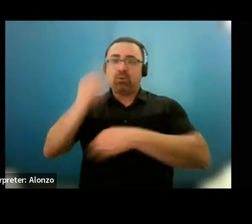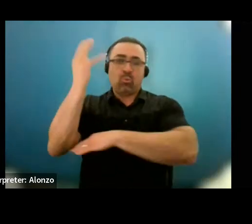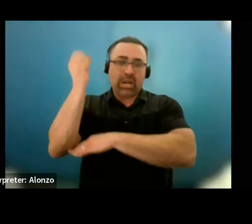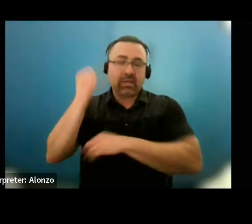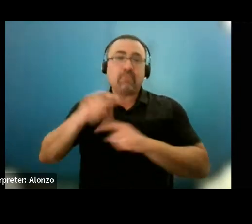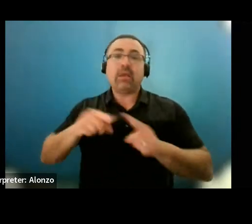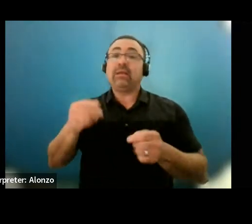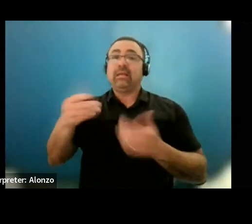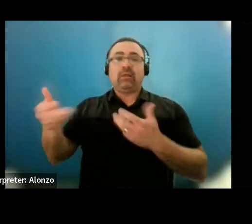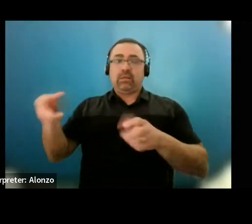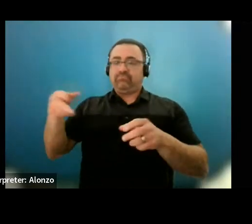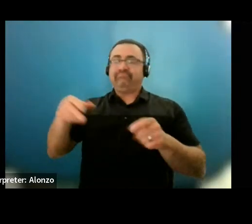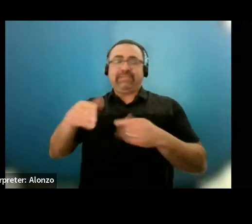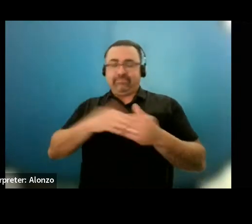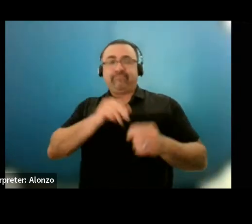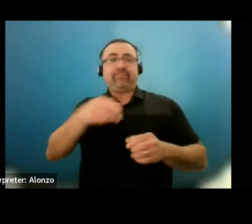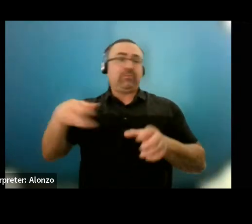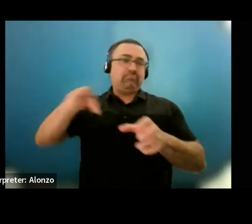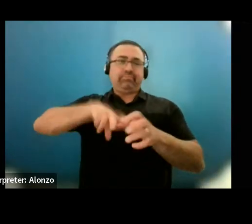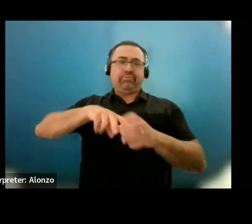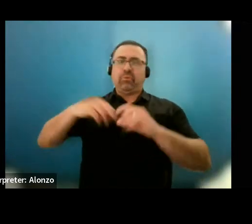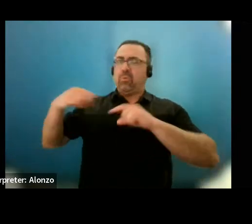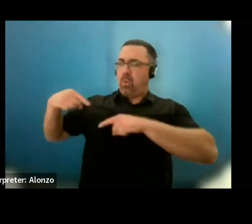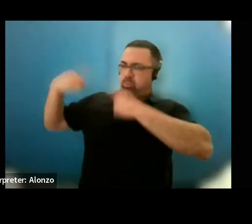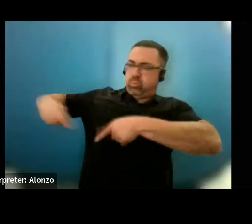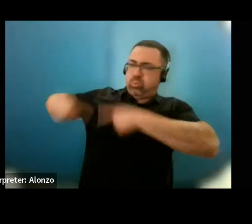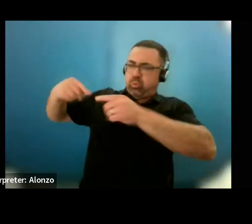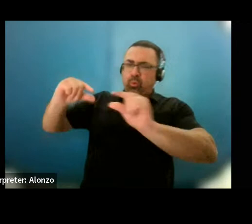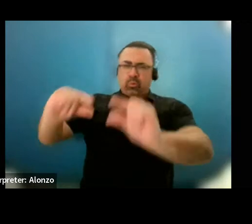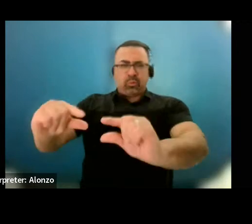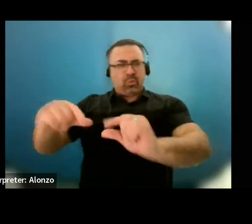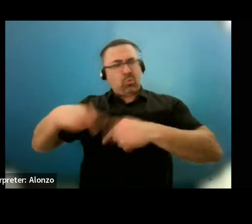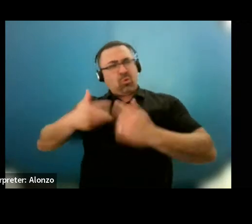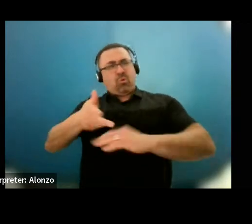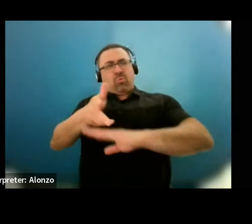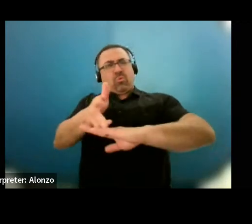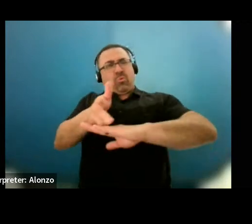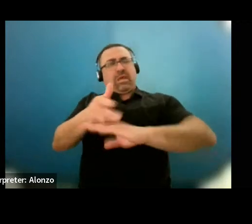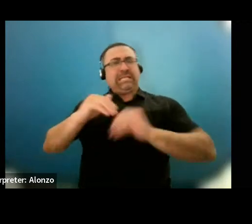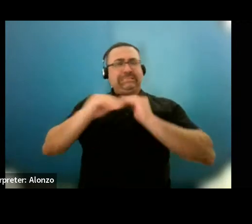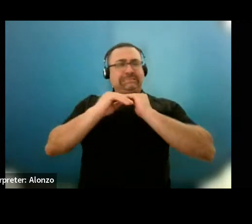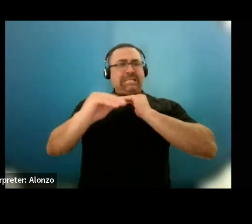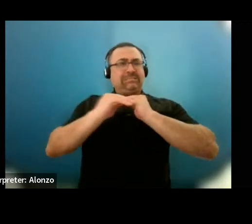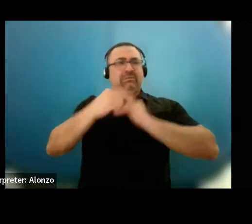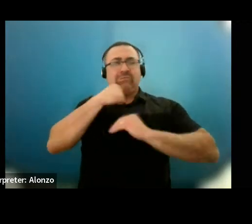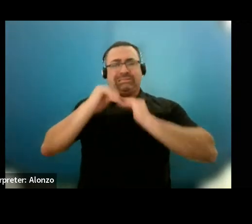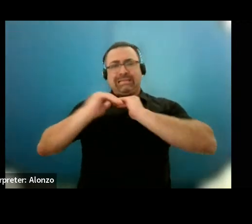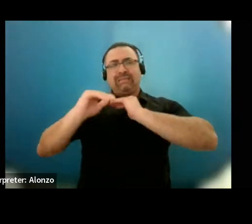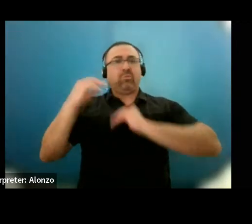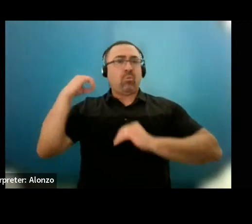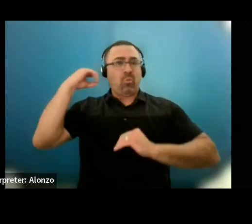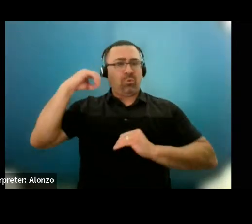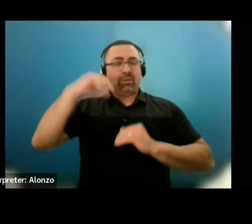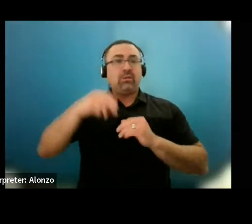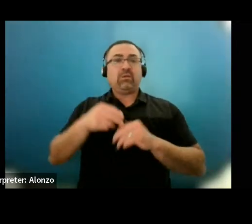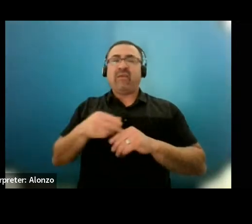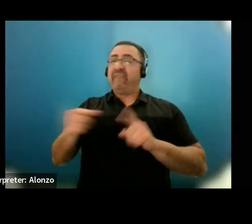in the car and this dragster in the Alford Desert in Oregon. And on that first run, she